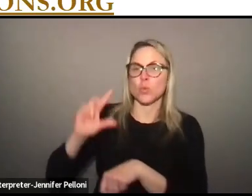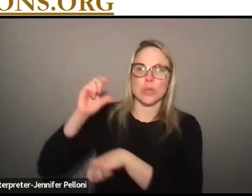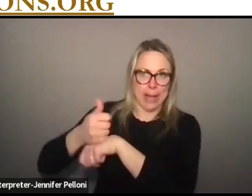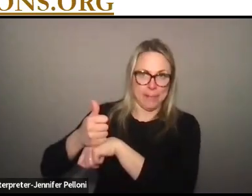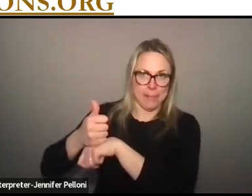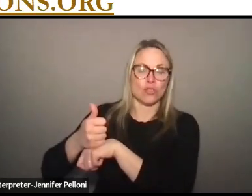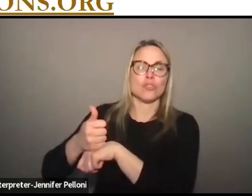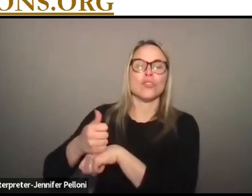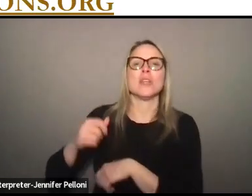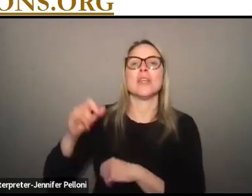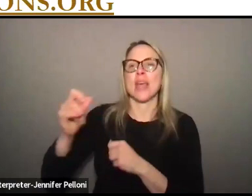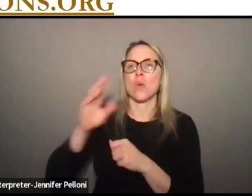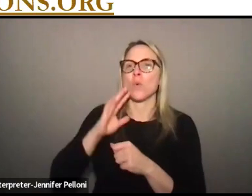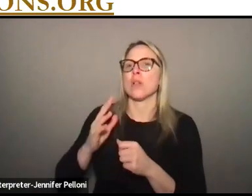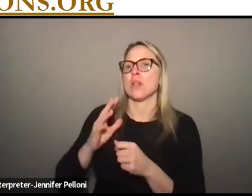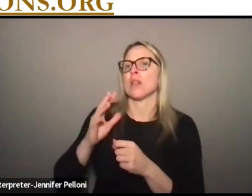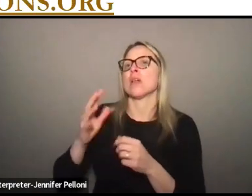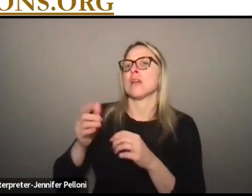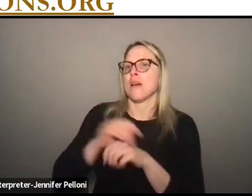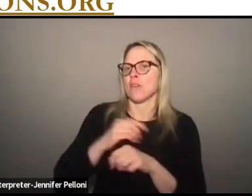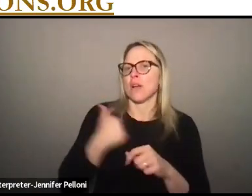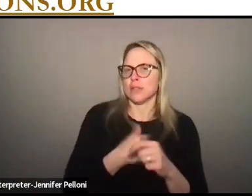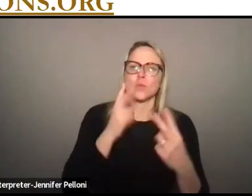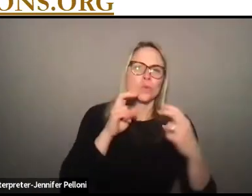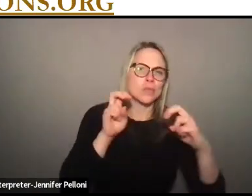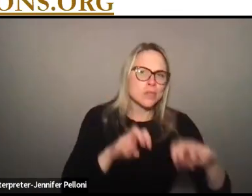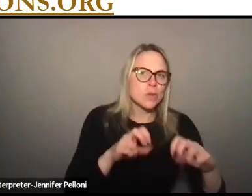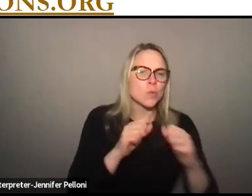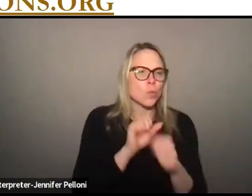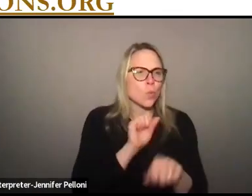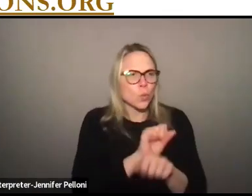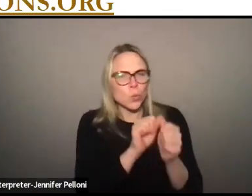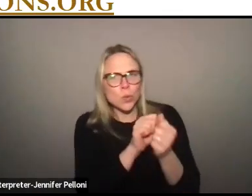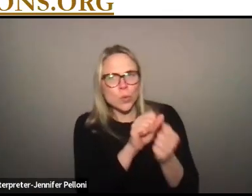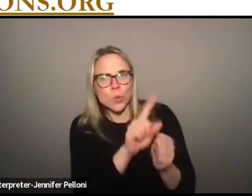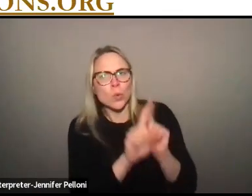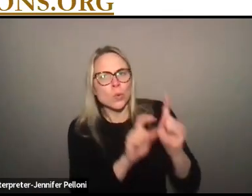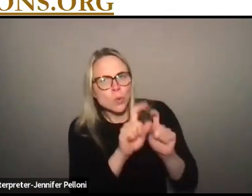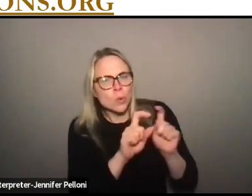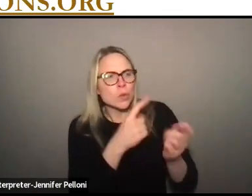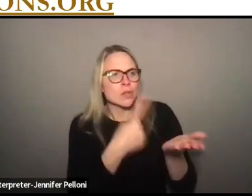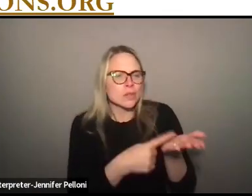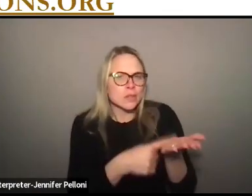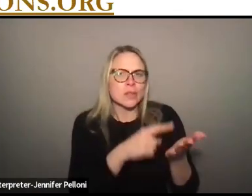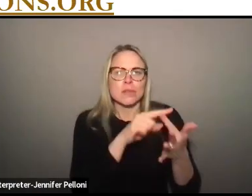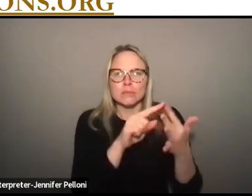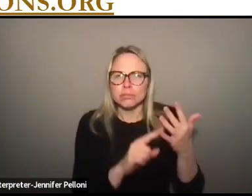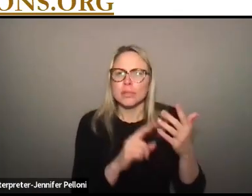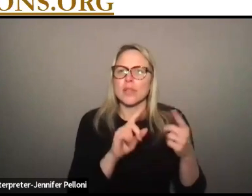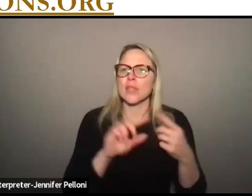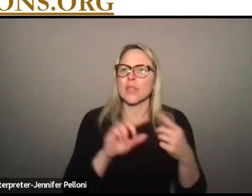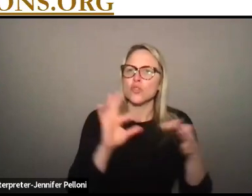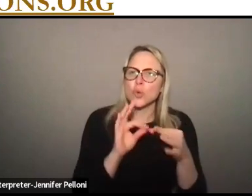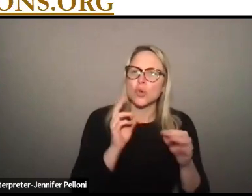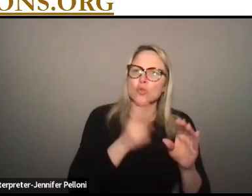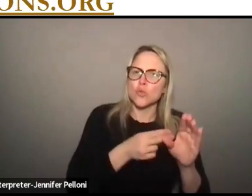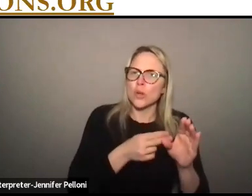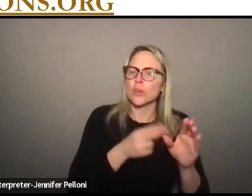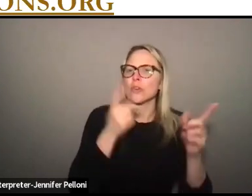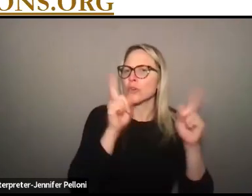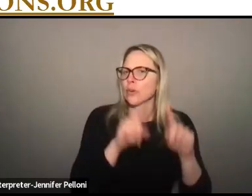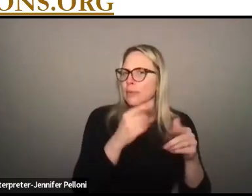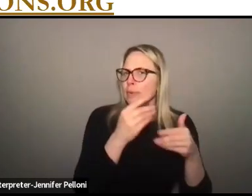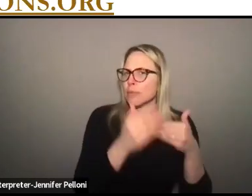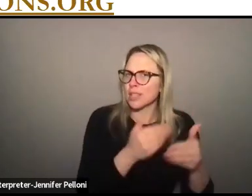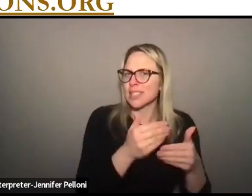That covers us sitting down with you, working through the whole joinder agreement process, which can